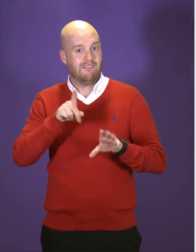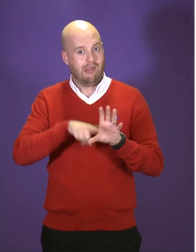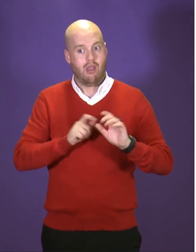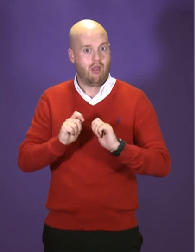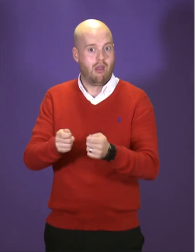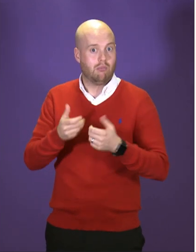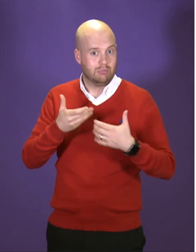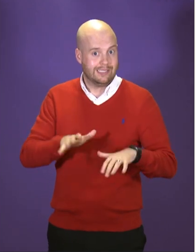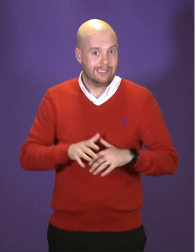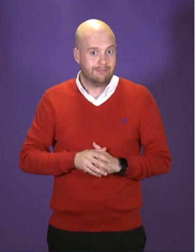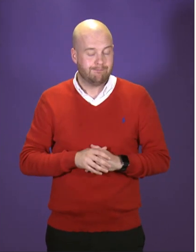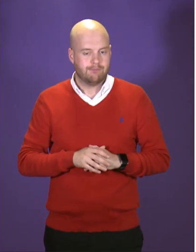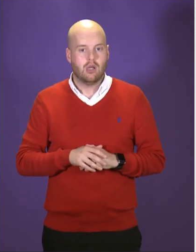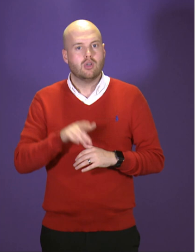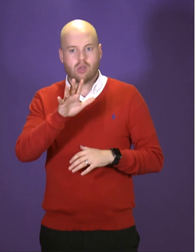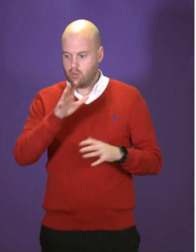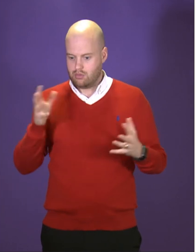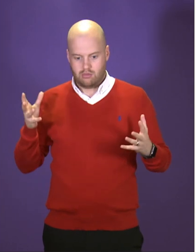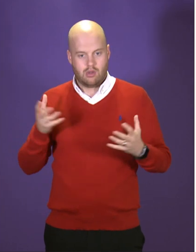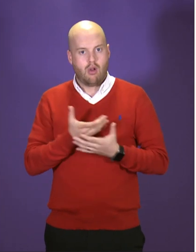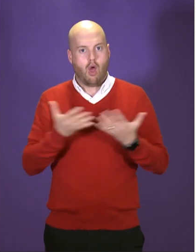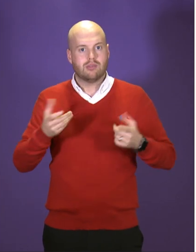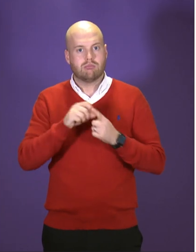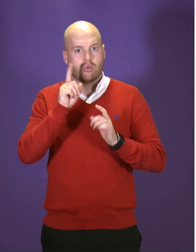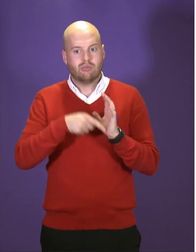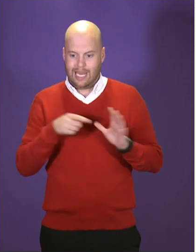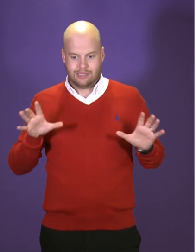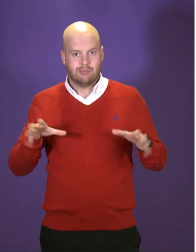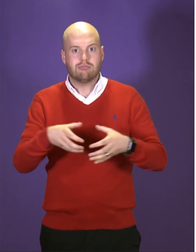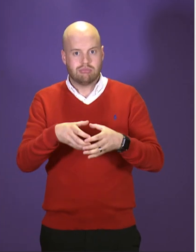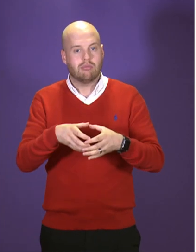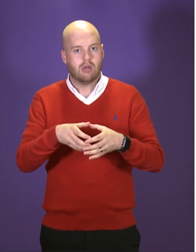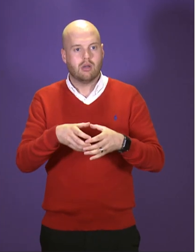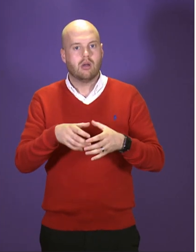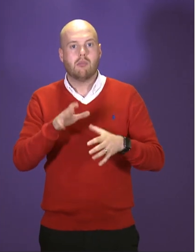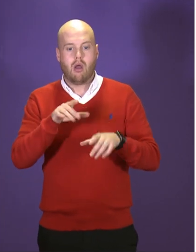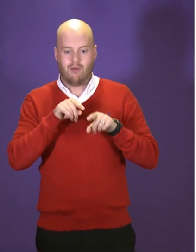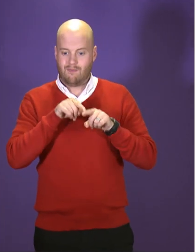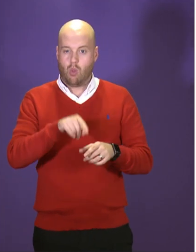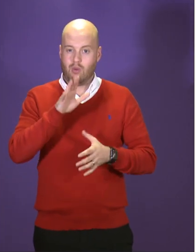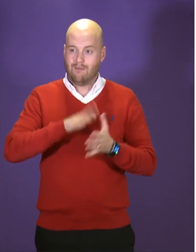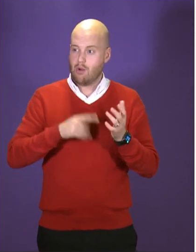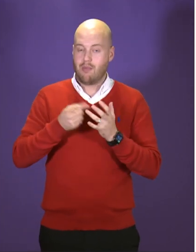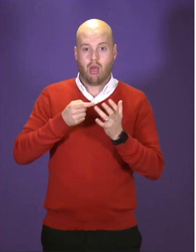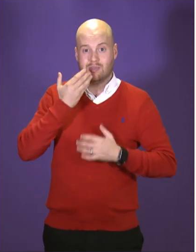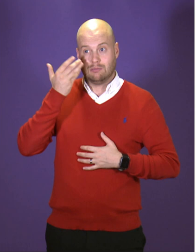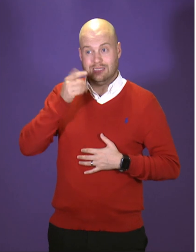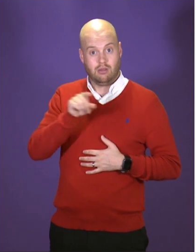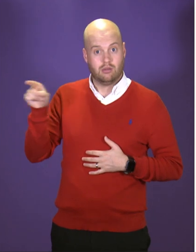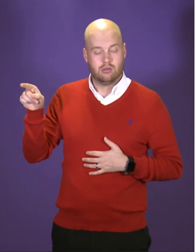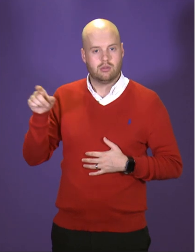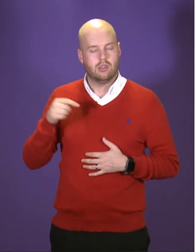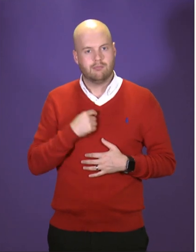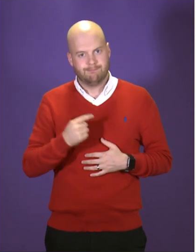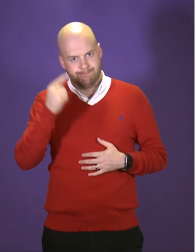capital projects at the centre of them. But I would say, following the thread of all my fellow speakers, I'd suggest that